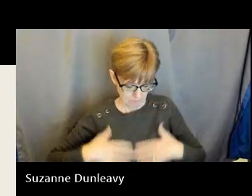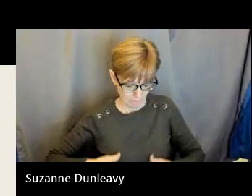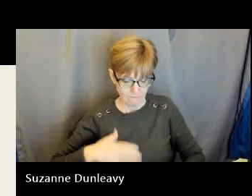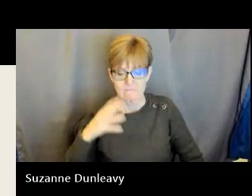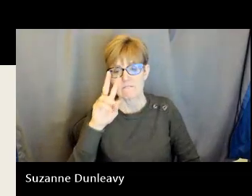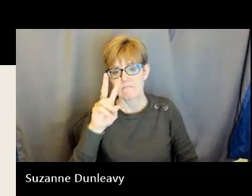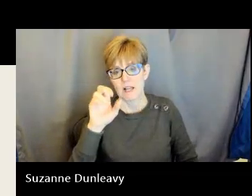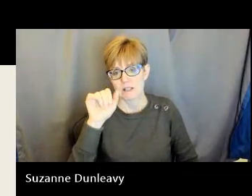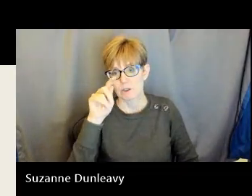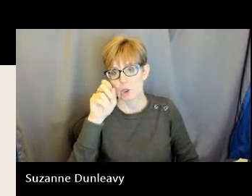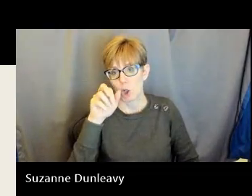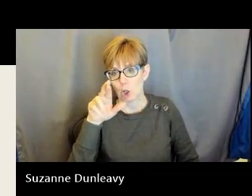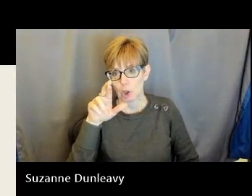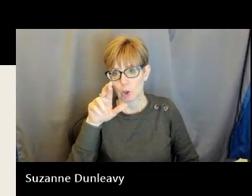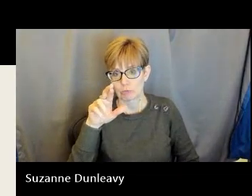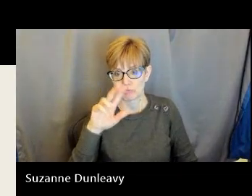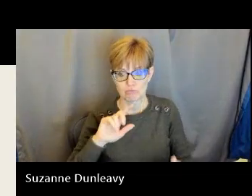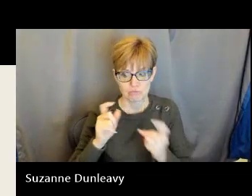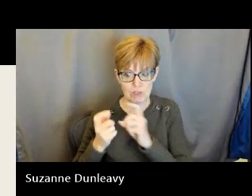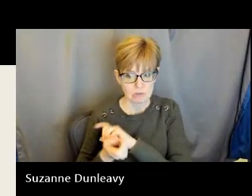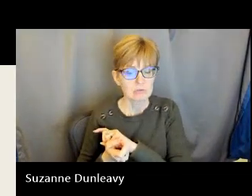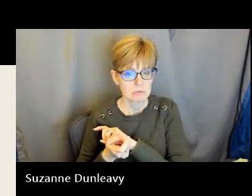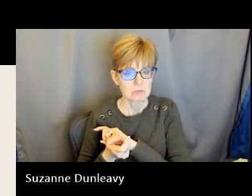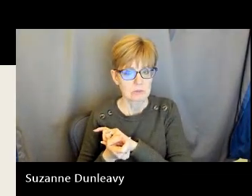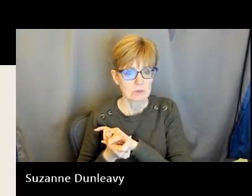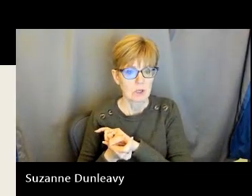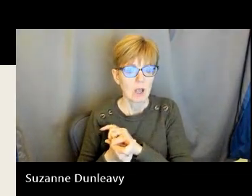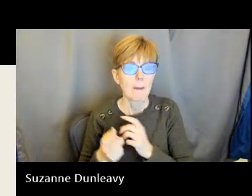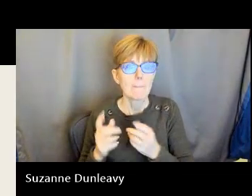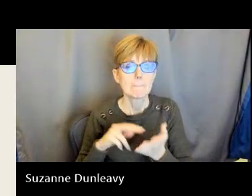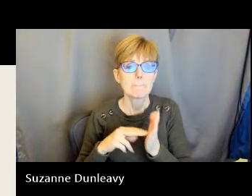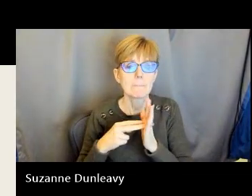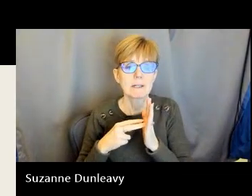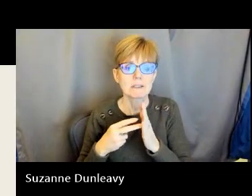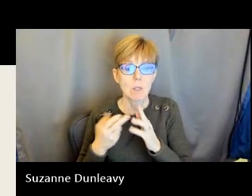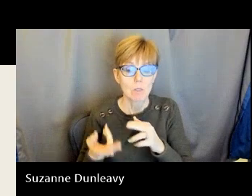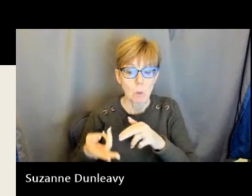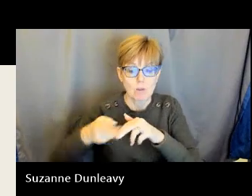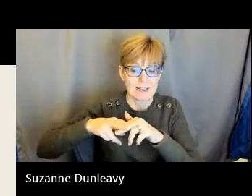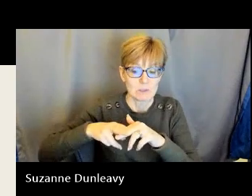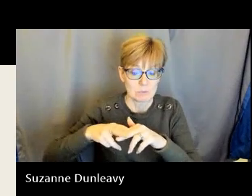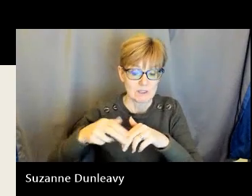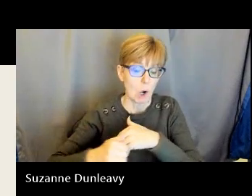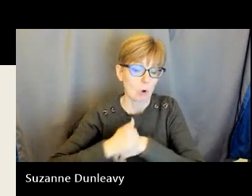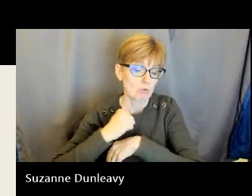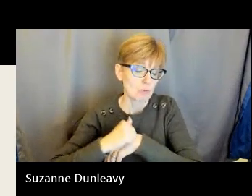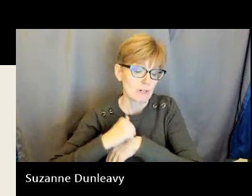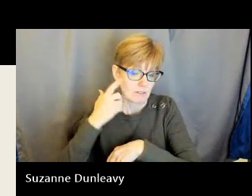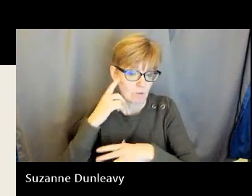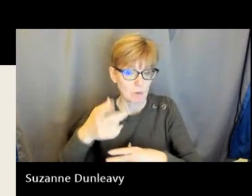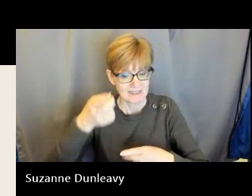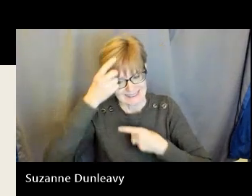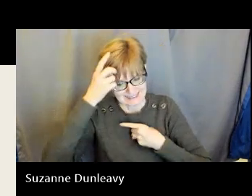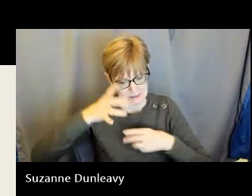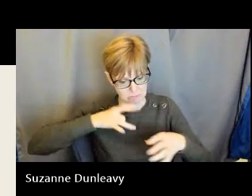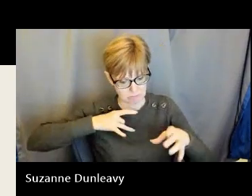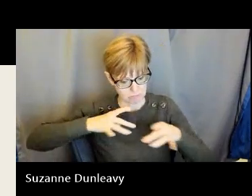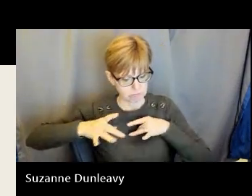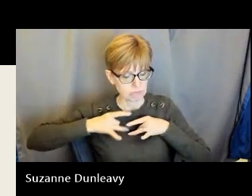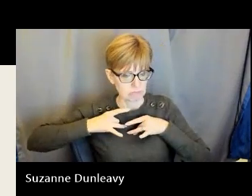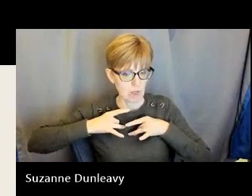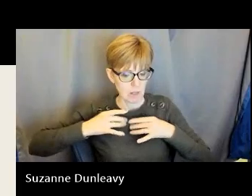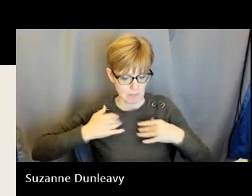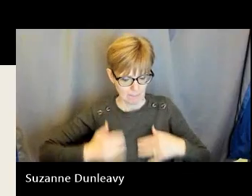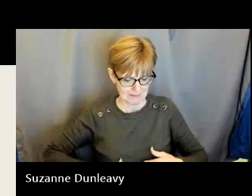these physiological changes then increase our risk for disease. The body then is continually forced